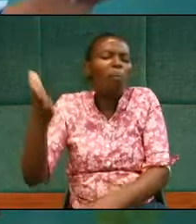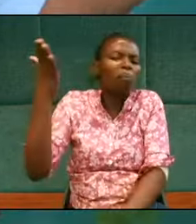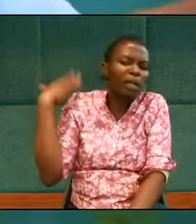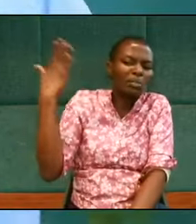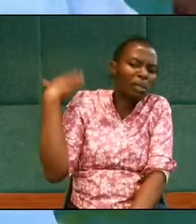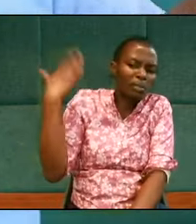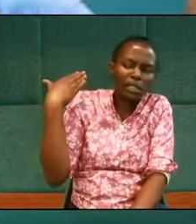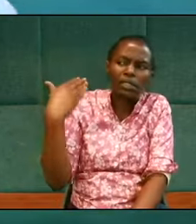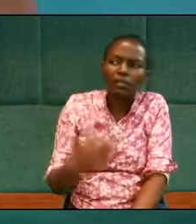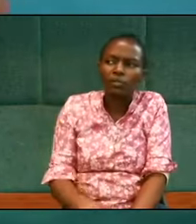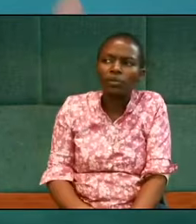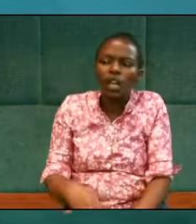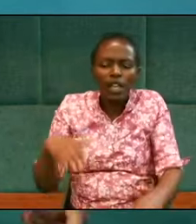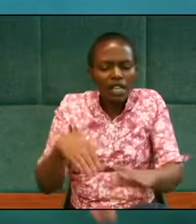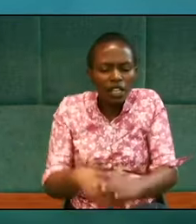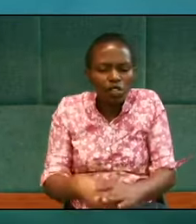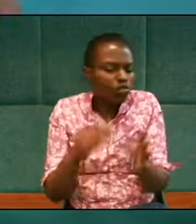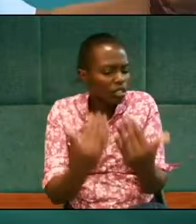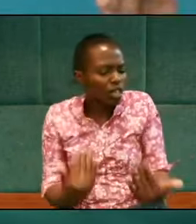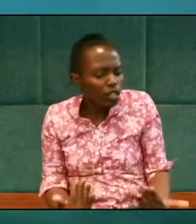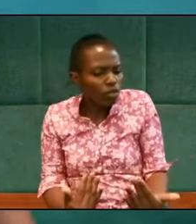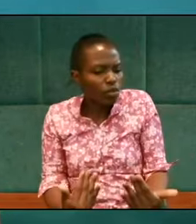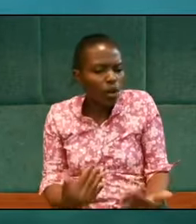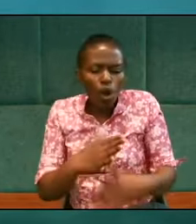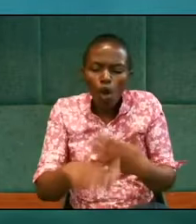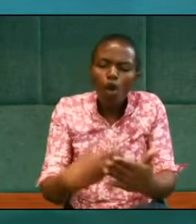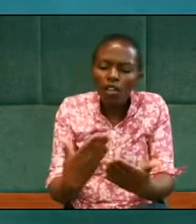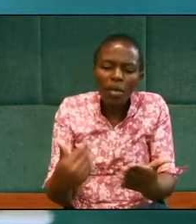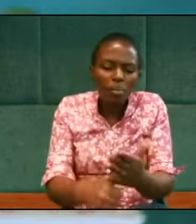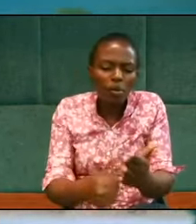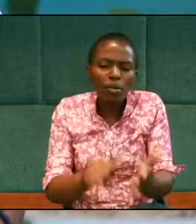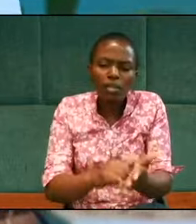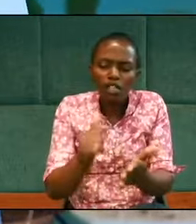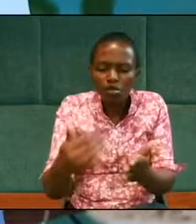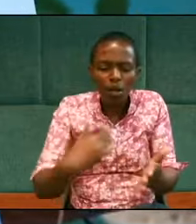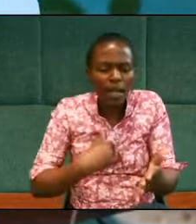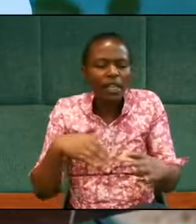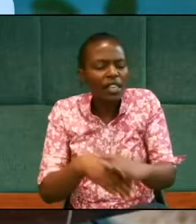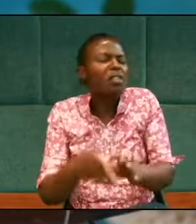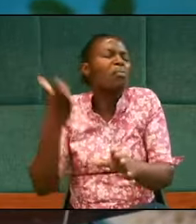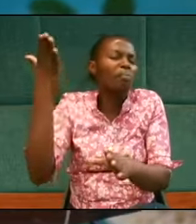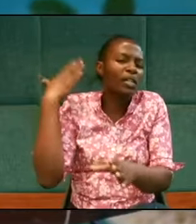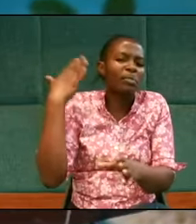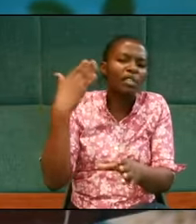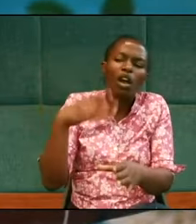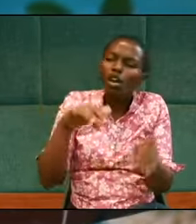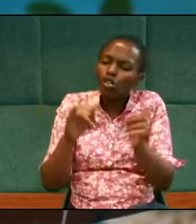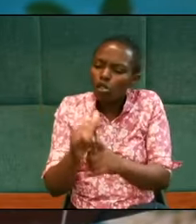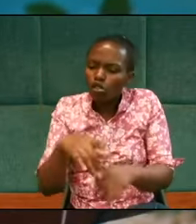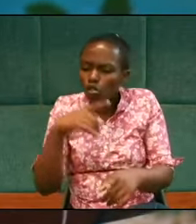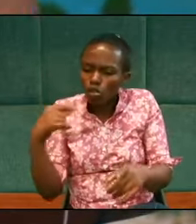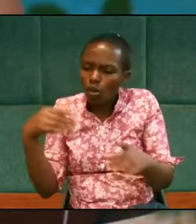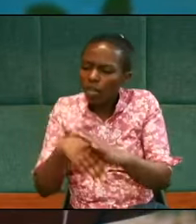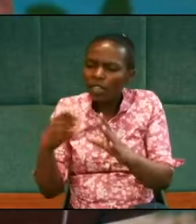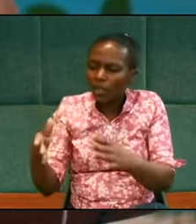with them. It includes childhood abuses. You must have dealt with them. Don't go seeking for someone's daughter with your baggage.